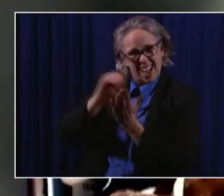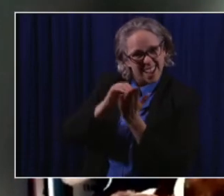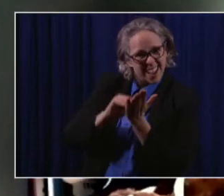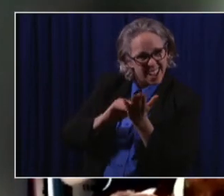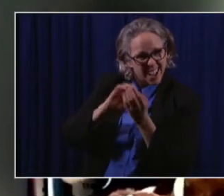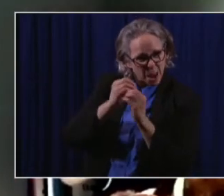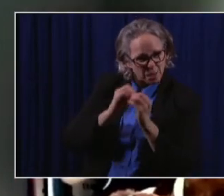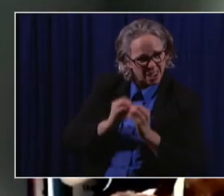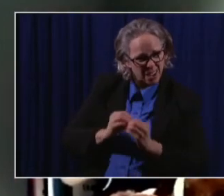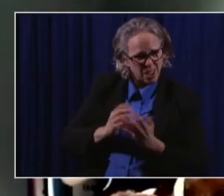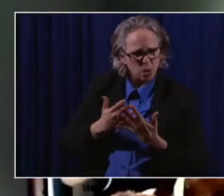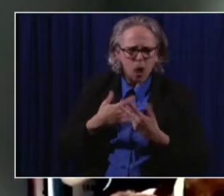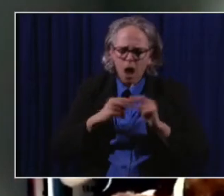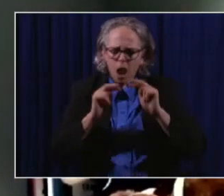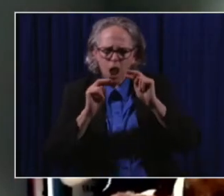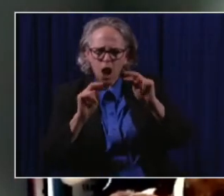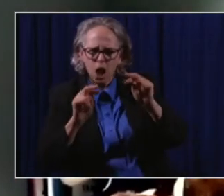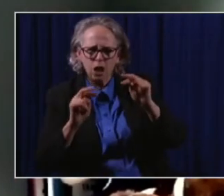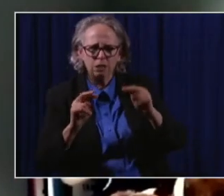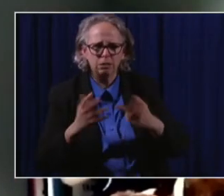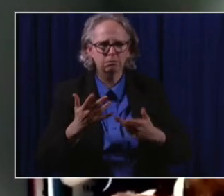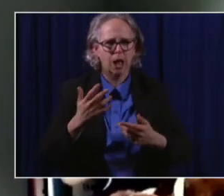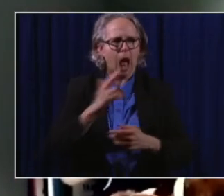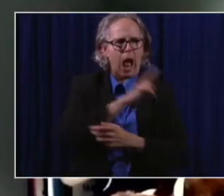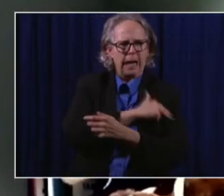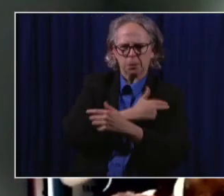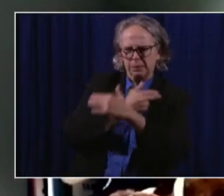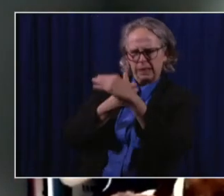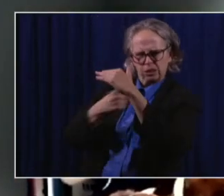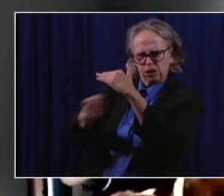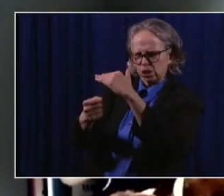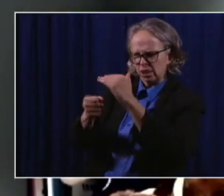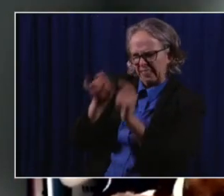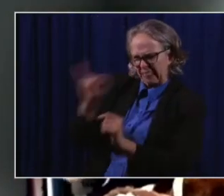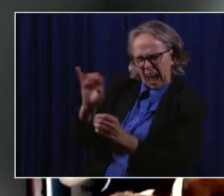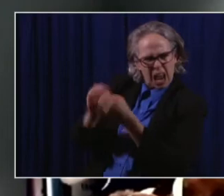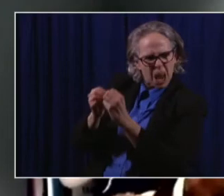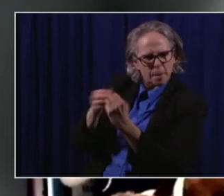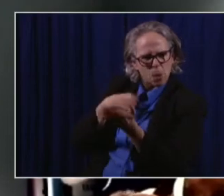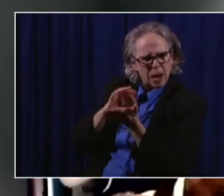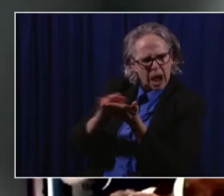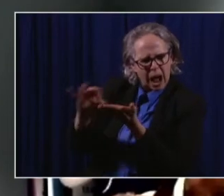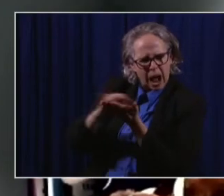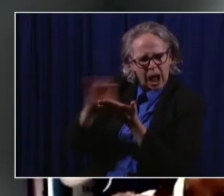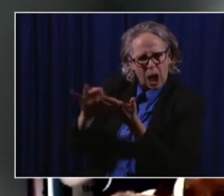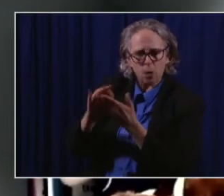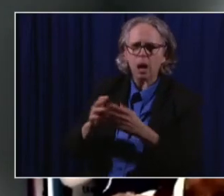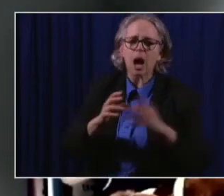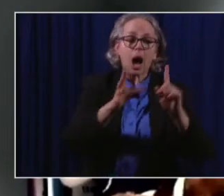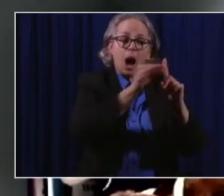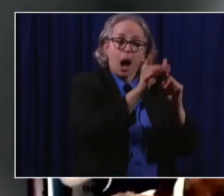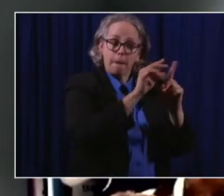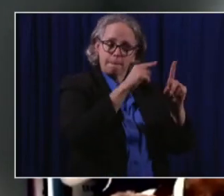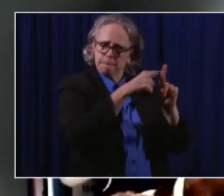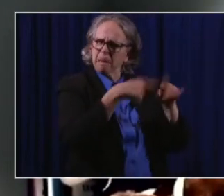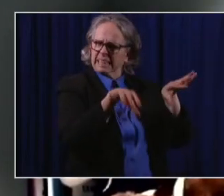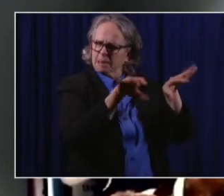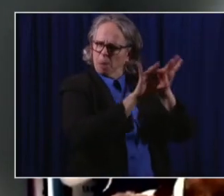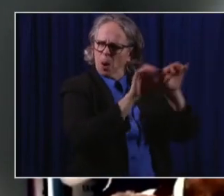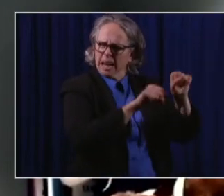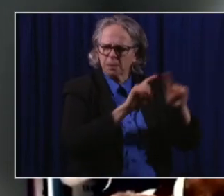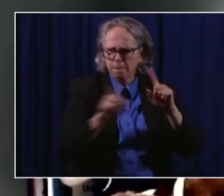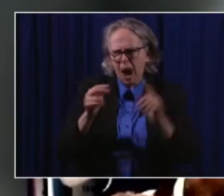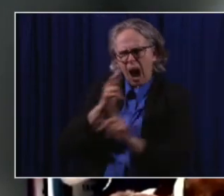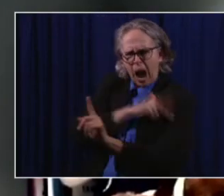rate. Yes, the case rate is kind of a lead indicator, but the true rate is hospitalization, because we admit people the